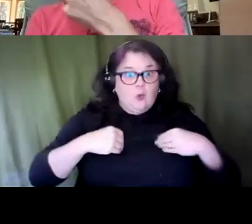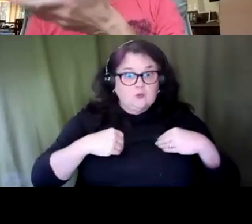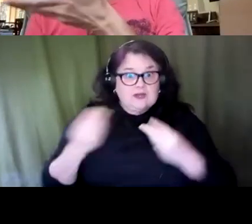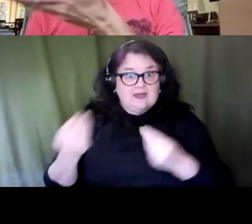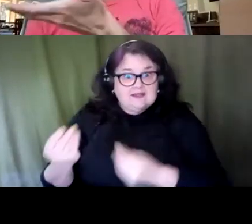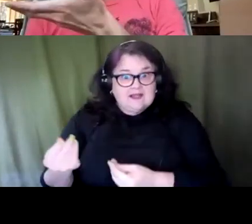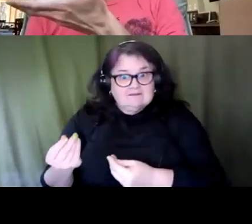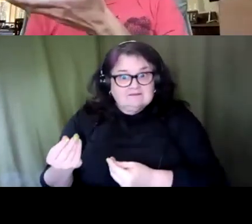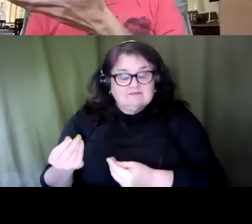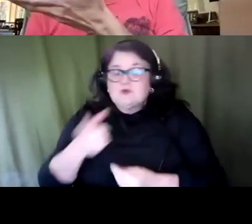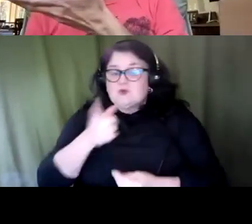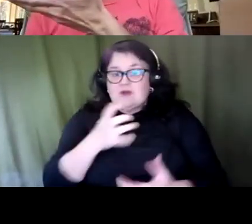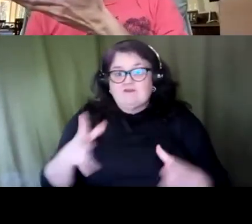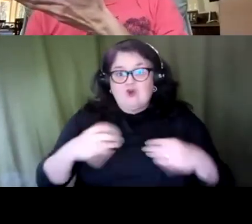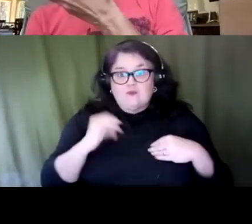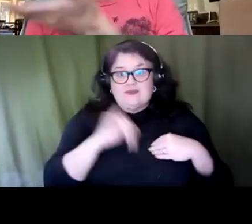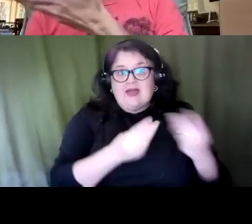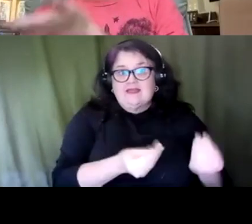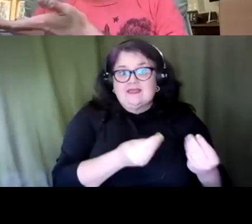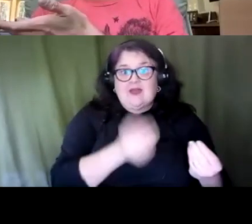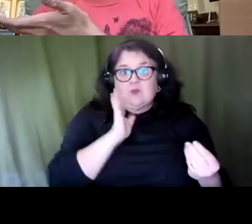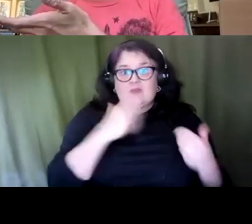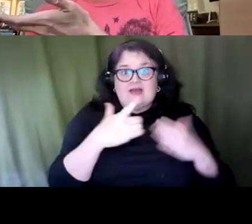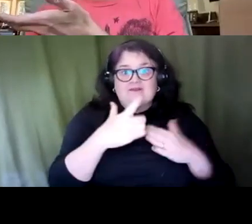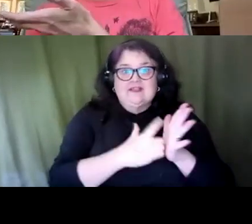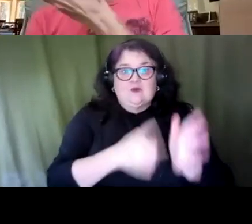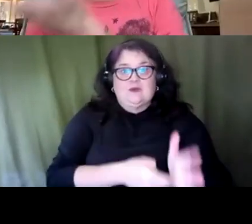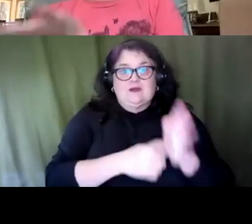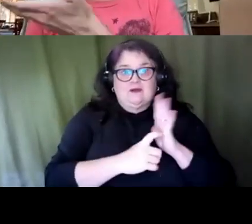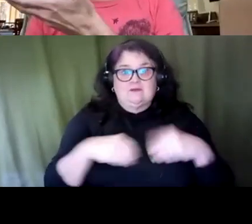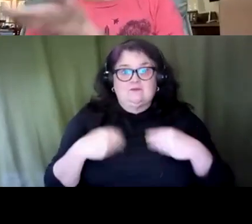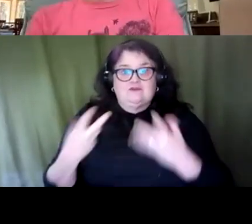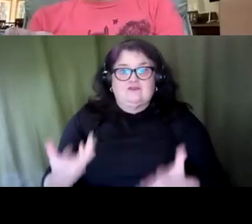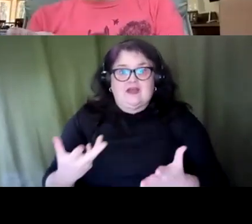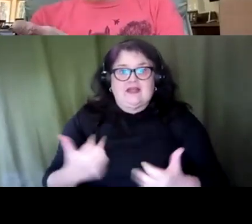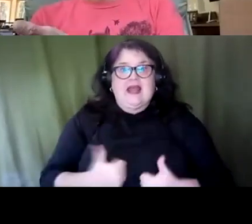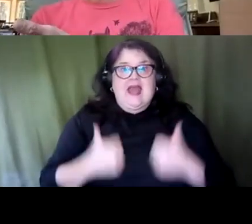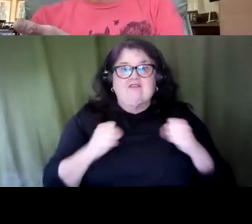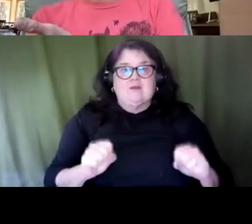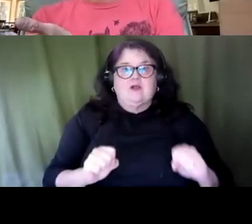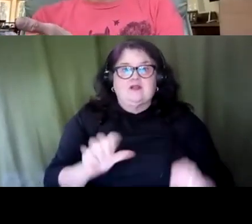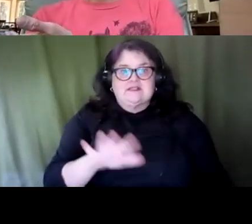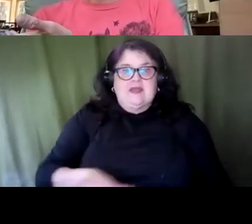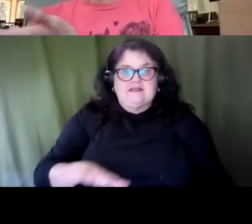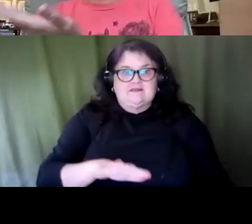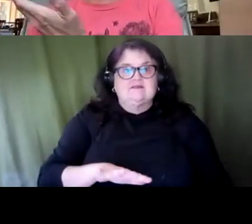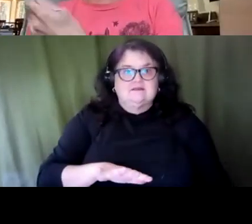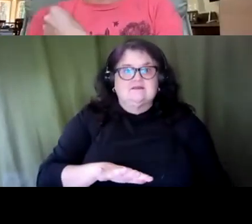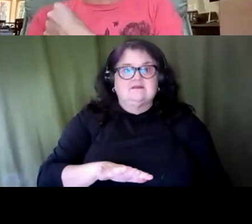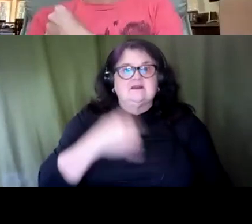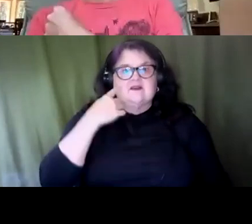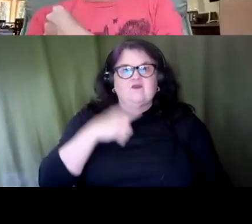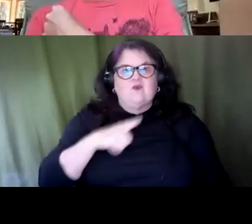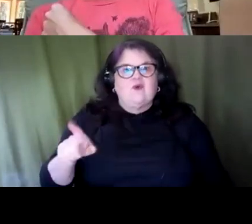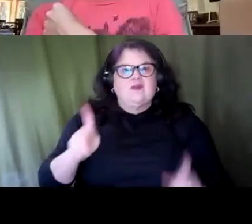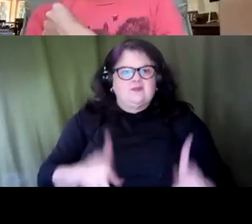landlord or whoever owns the land is going to have a legal requirement to provide a habitable space for the tenant.